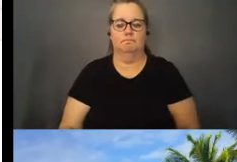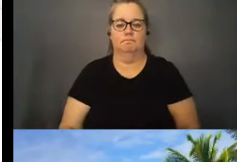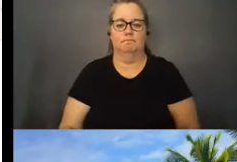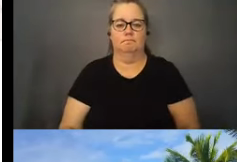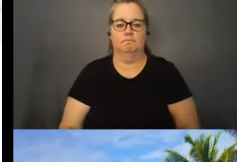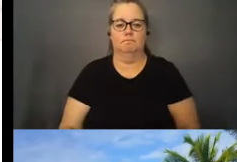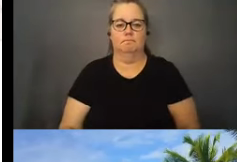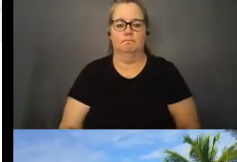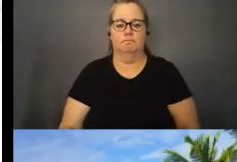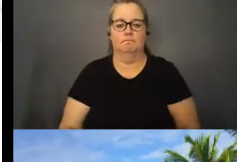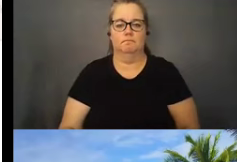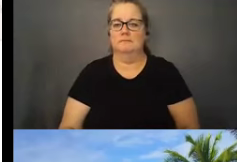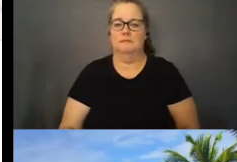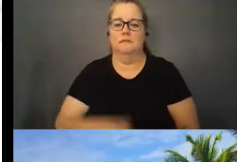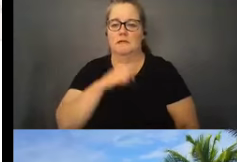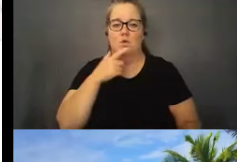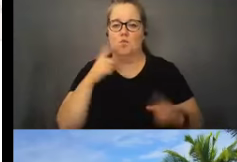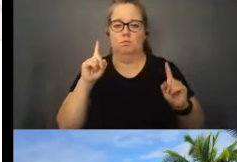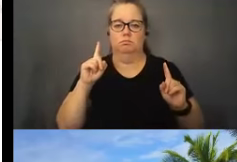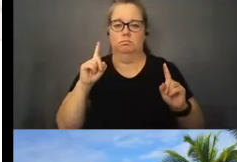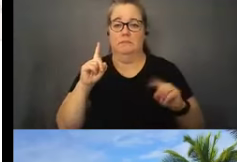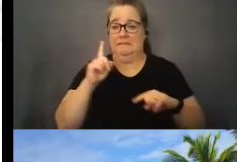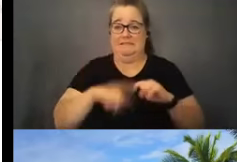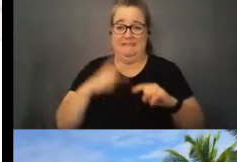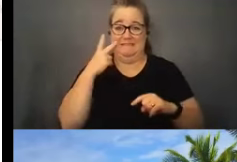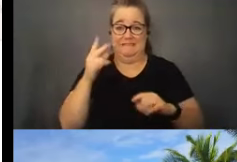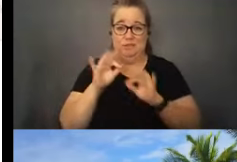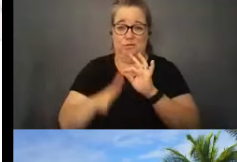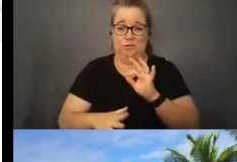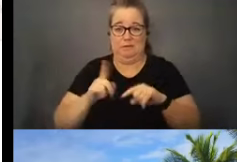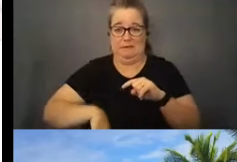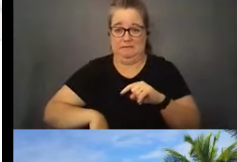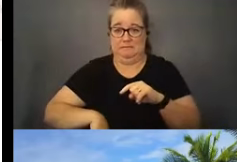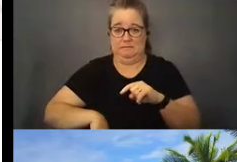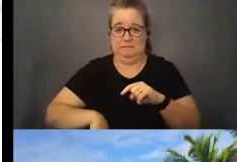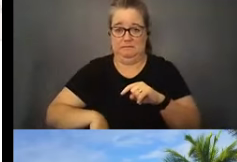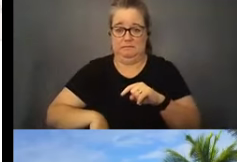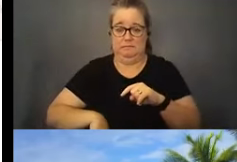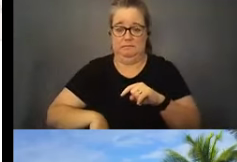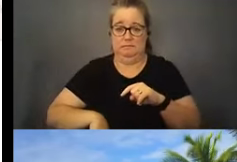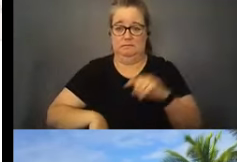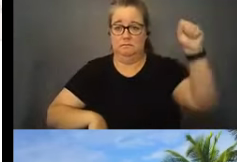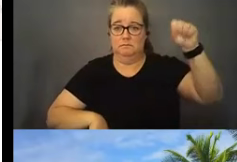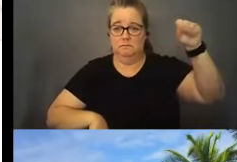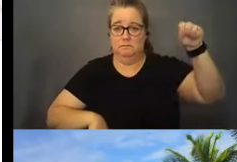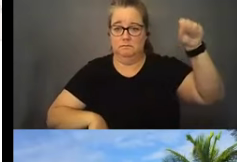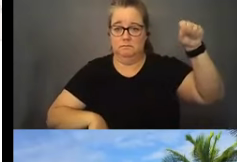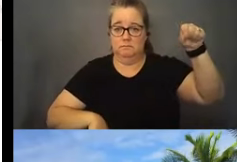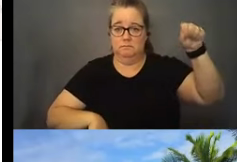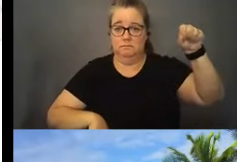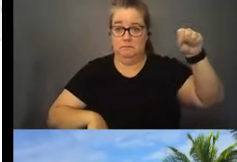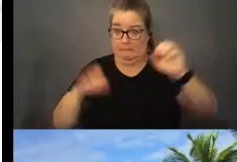No, that probably won't work. You can't see the interpreter now. No, okay. Okay. Yes. Yes. You